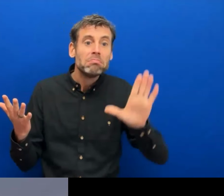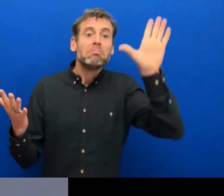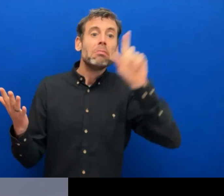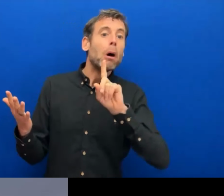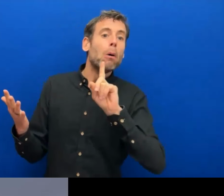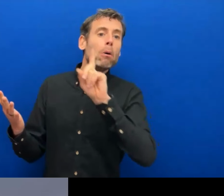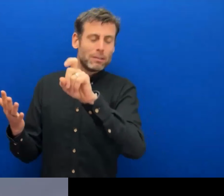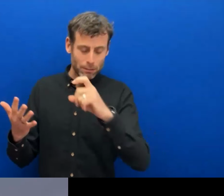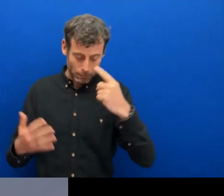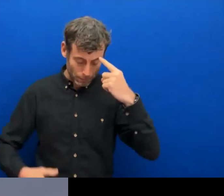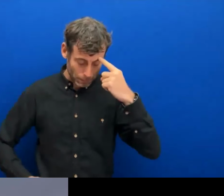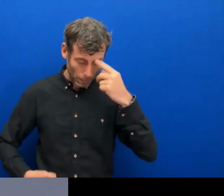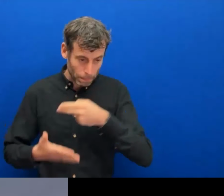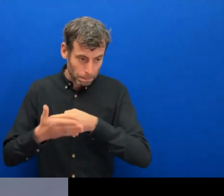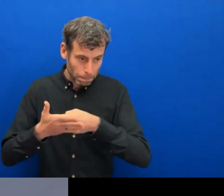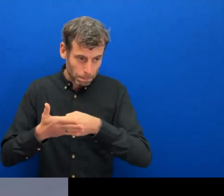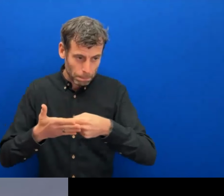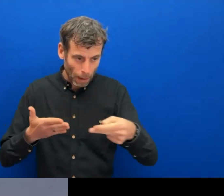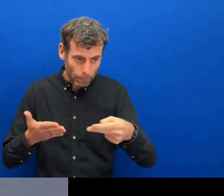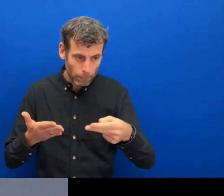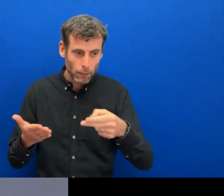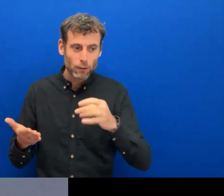no, my brain's gone. June,